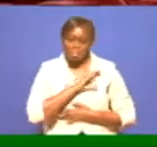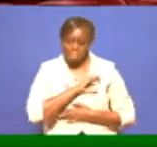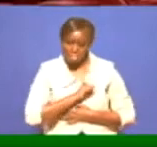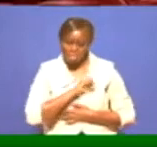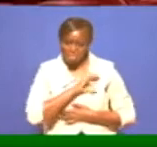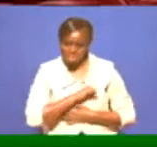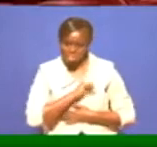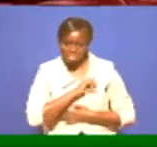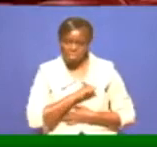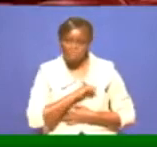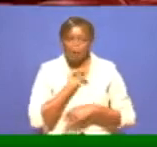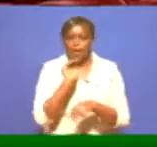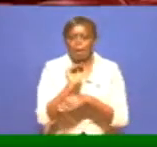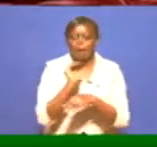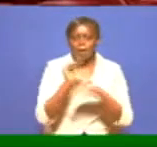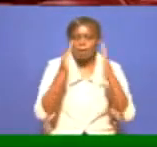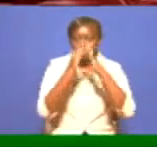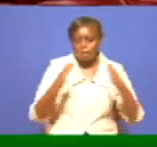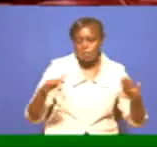would request the House. Please.